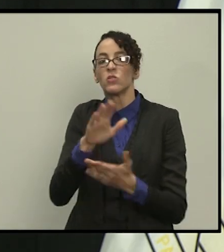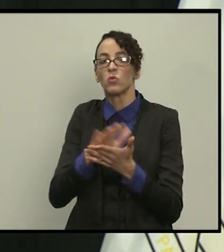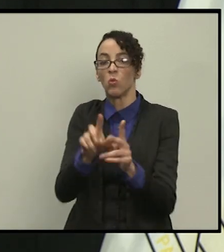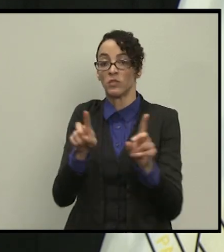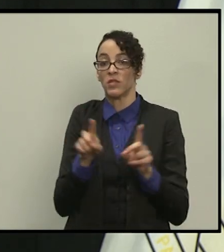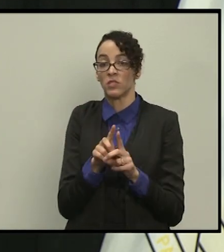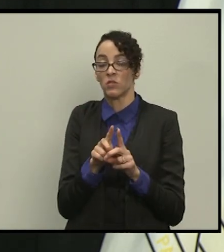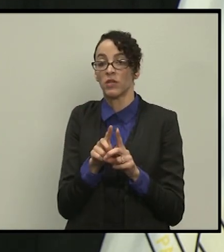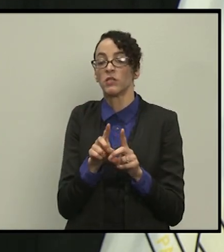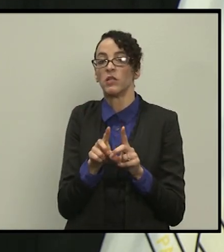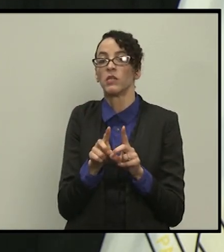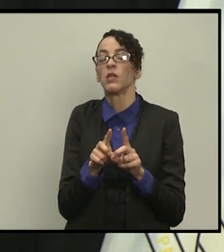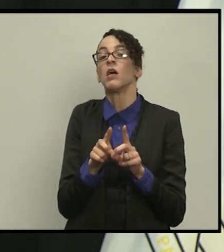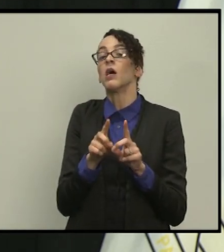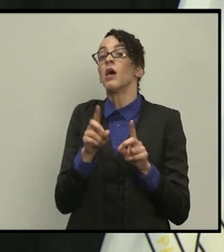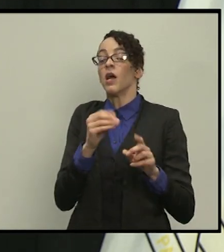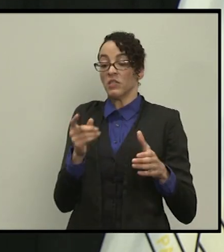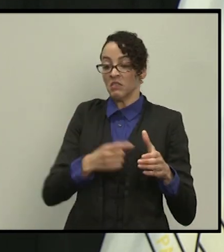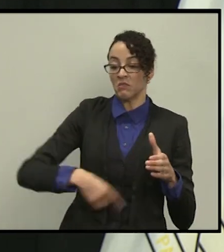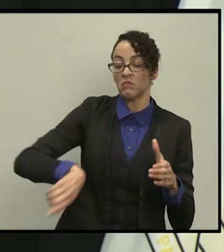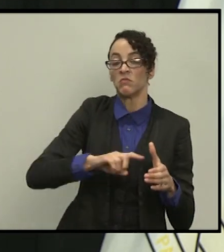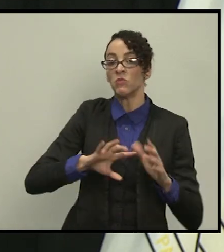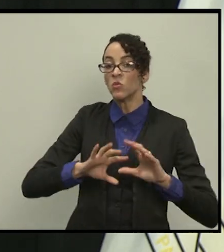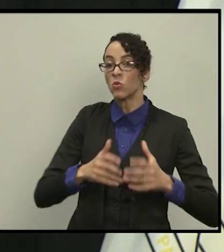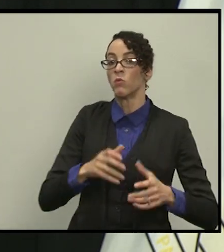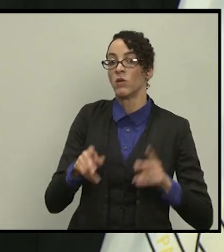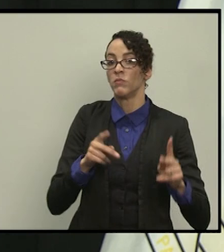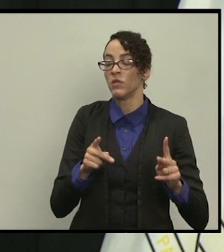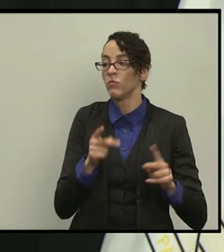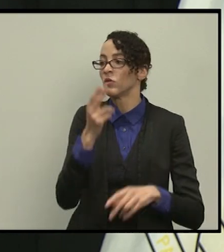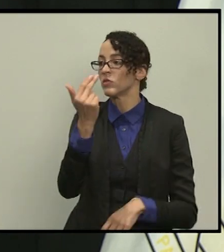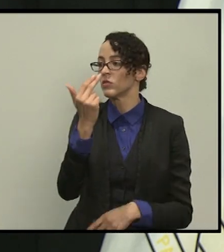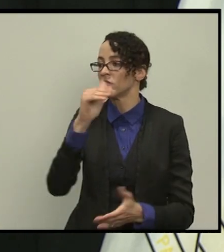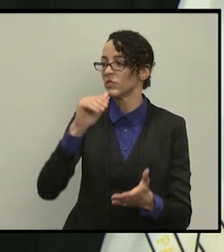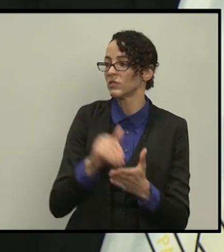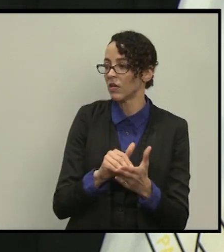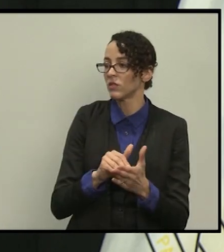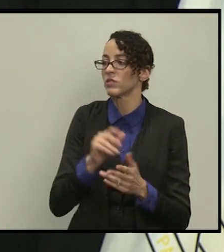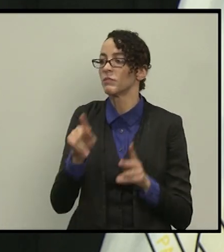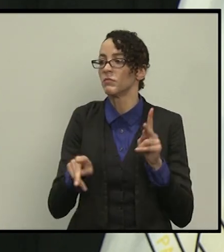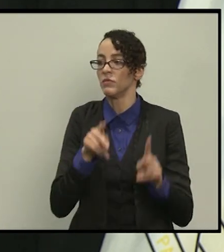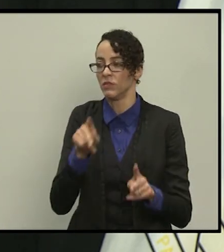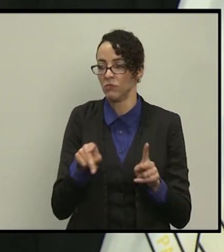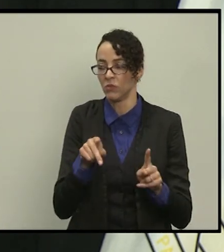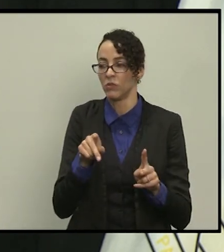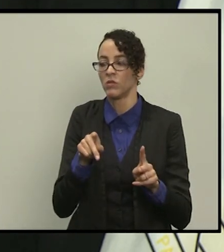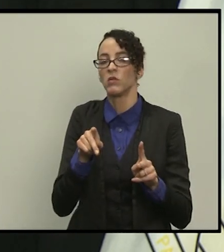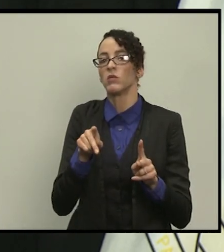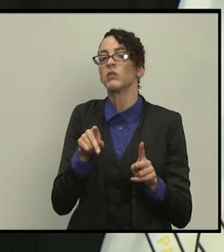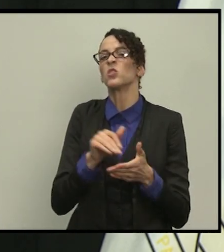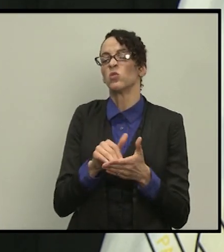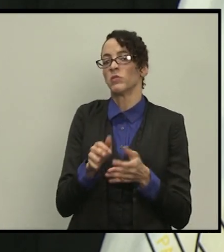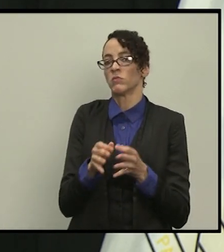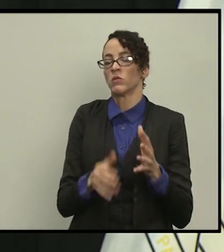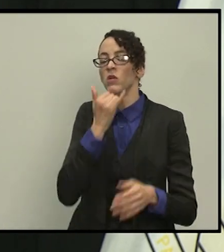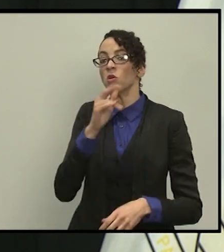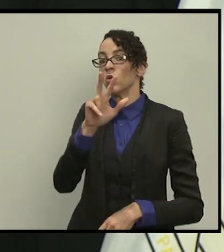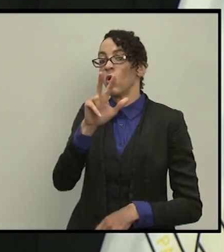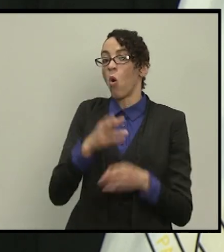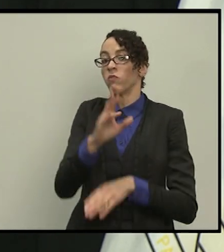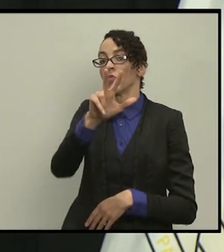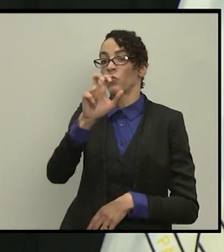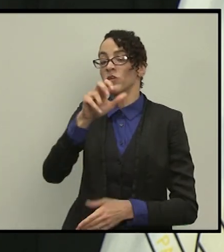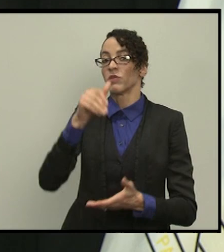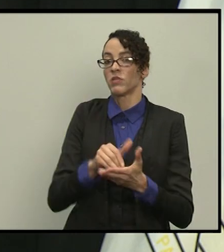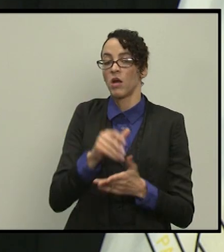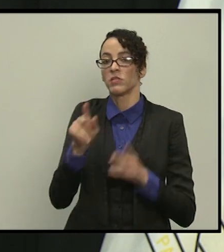319,000 people have been fed to date because even though, unfortunately, the schools had to close, there have been a